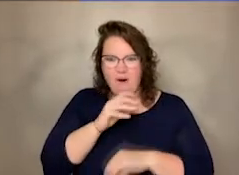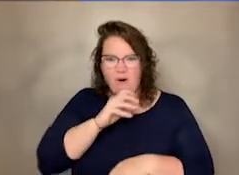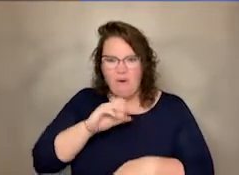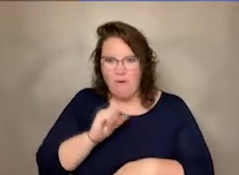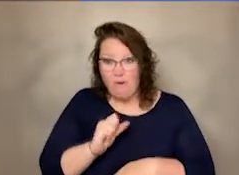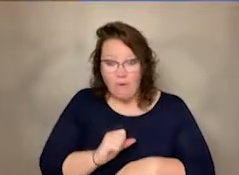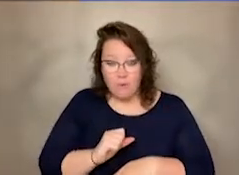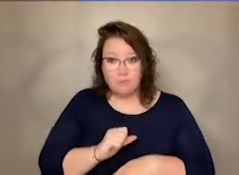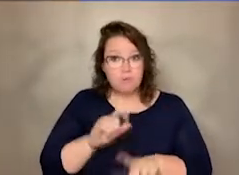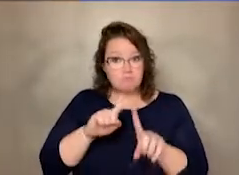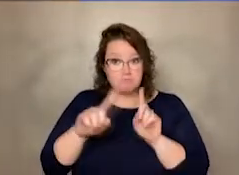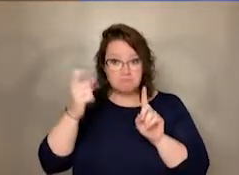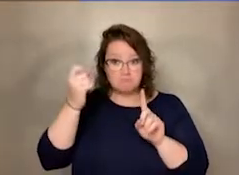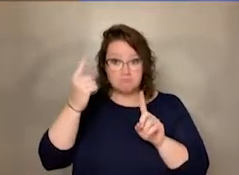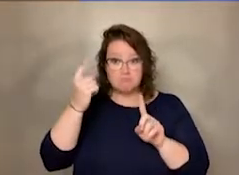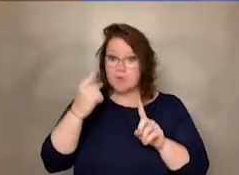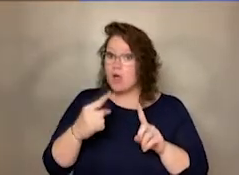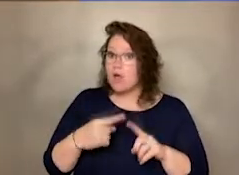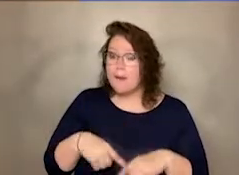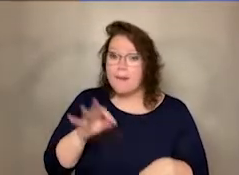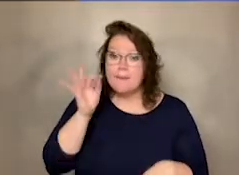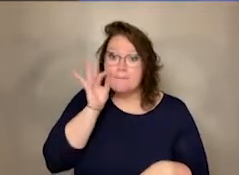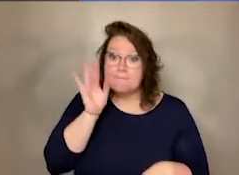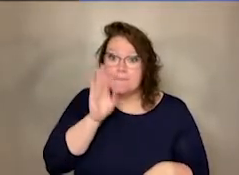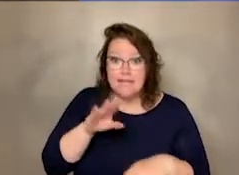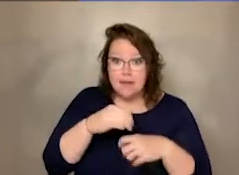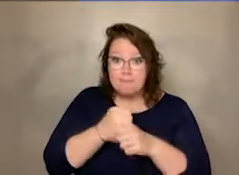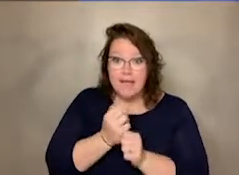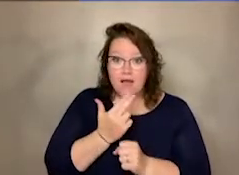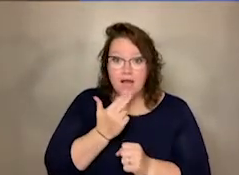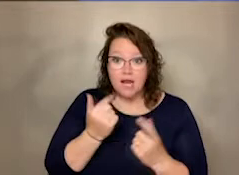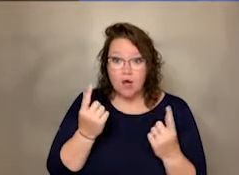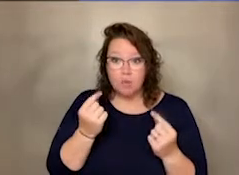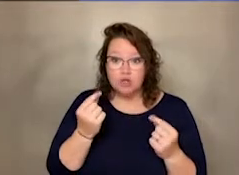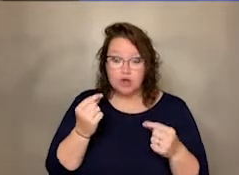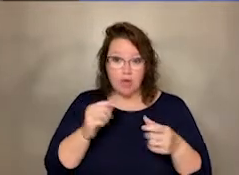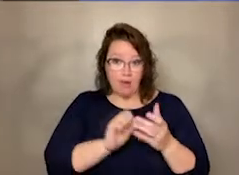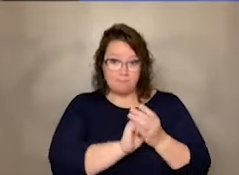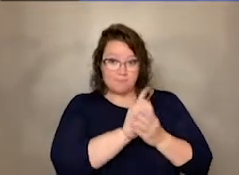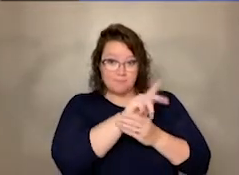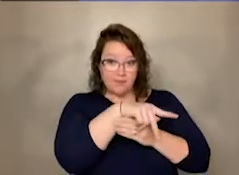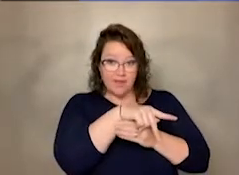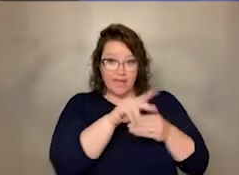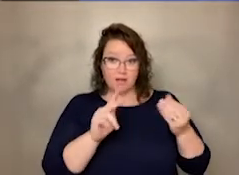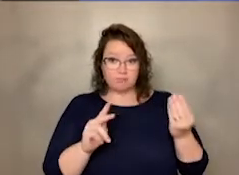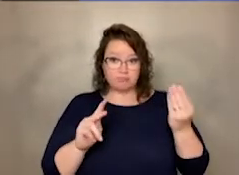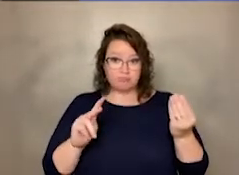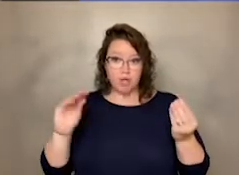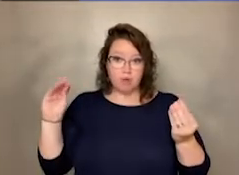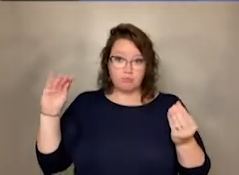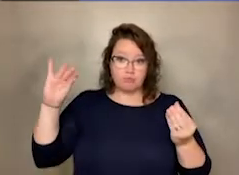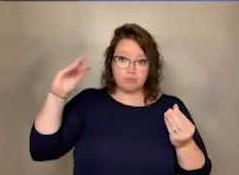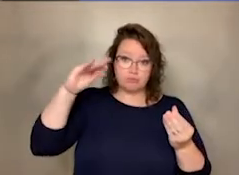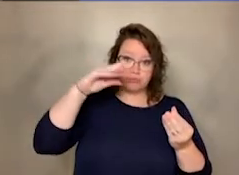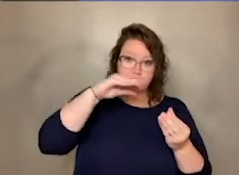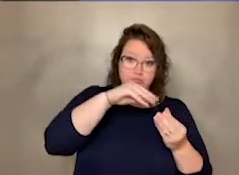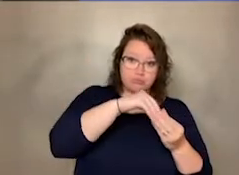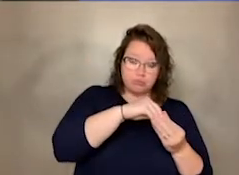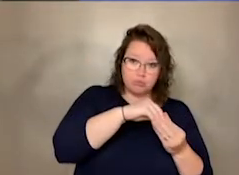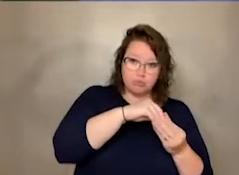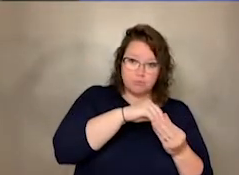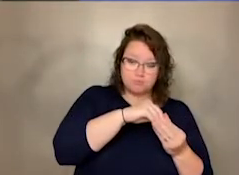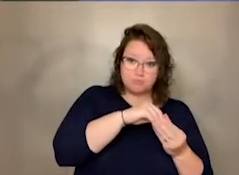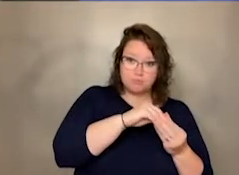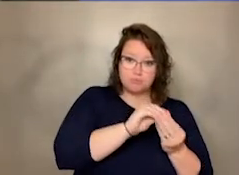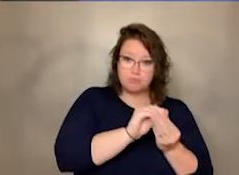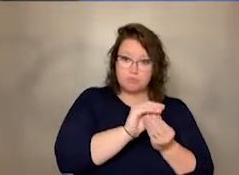the center of a plant, get some nectar, and bring it back to the honeycomb and cause it to evaporate. Do you know how they evaporate